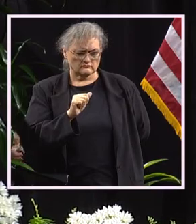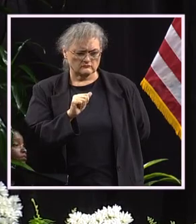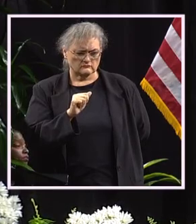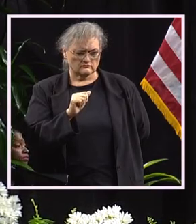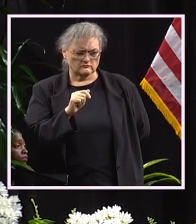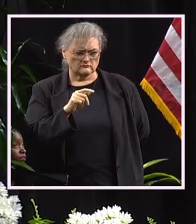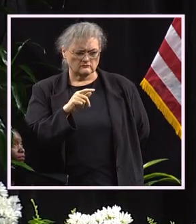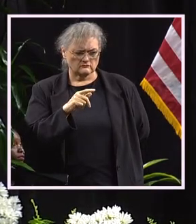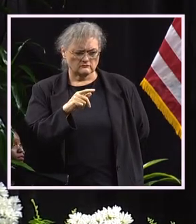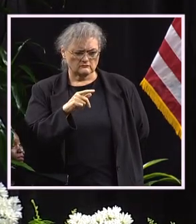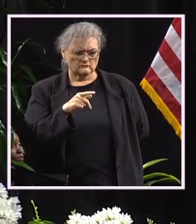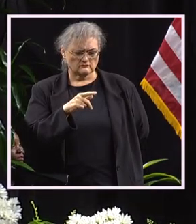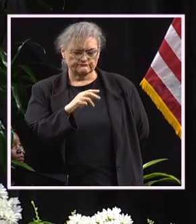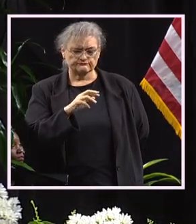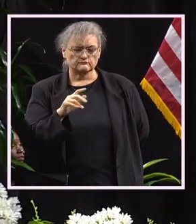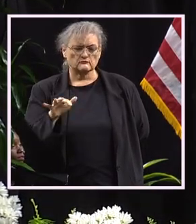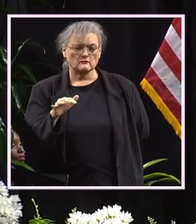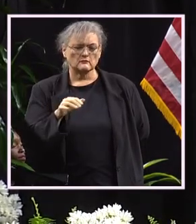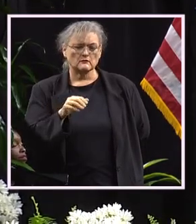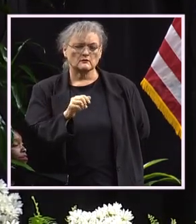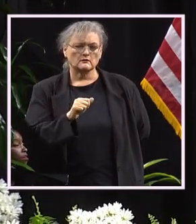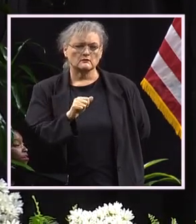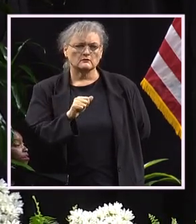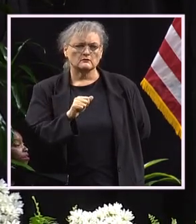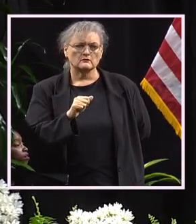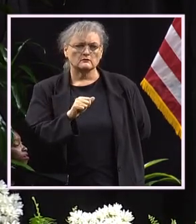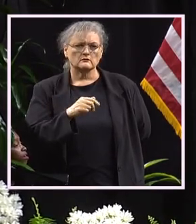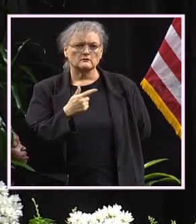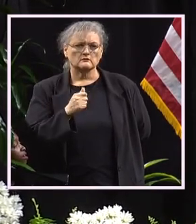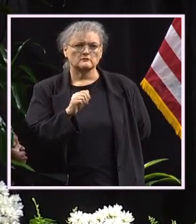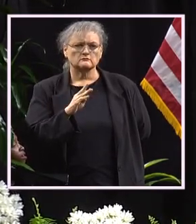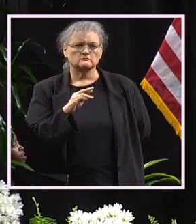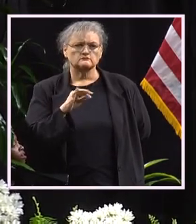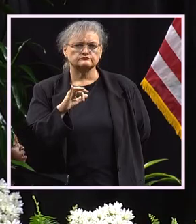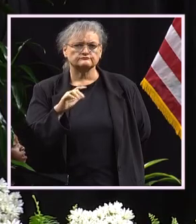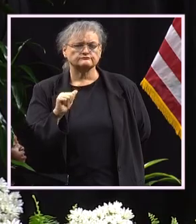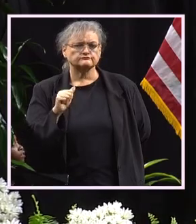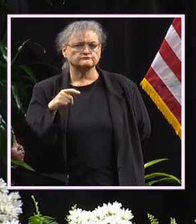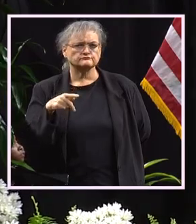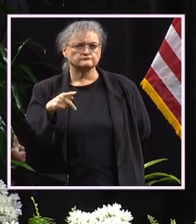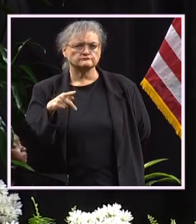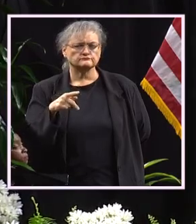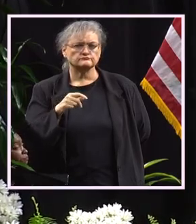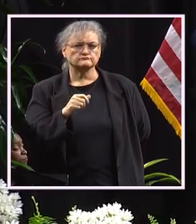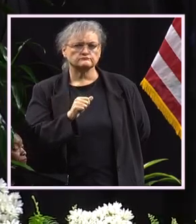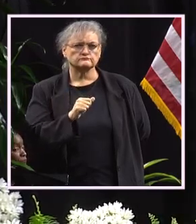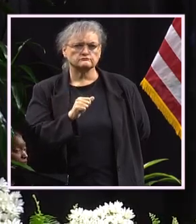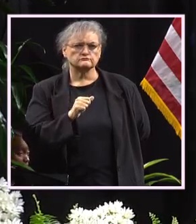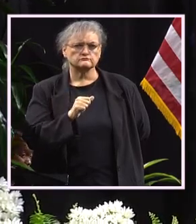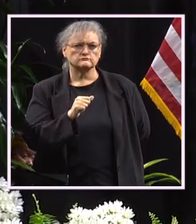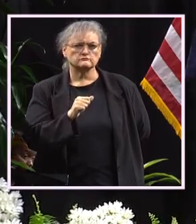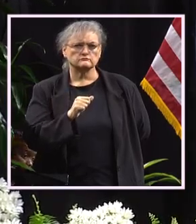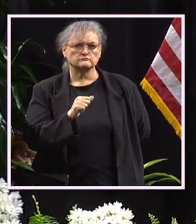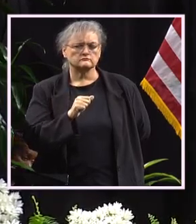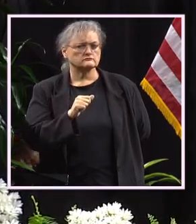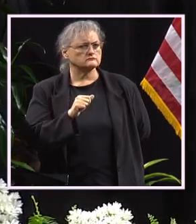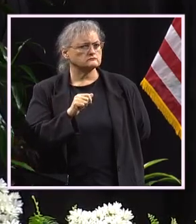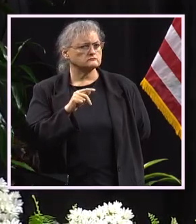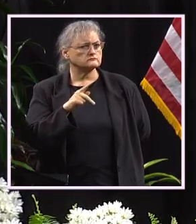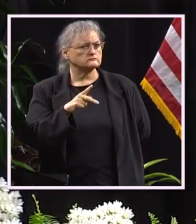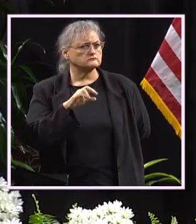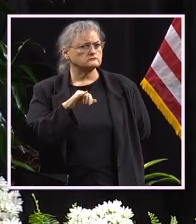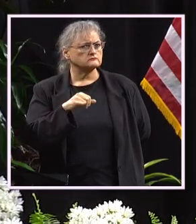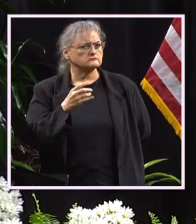Frida A. Cipres, Master of Architecture. Gabriela Perez, Master of Architecture. TJ